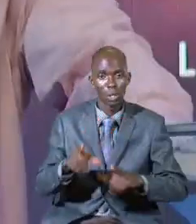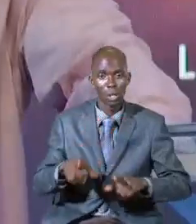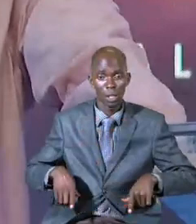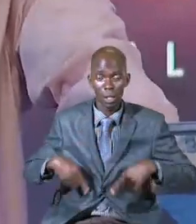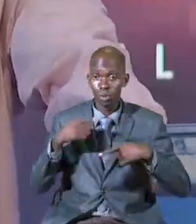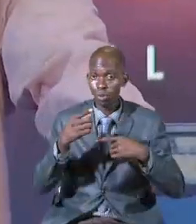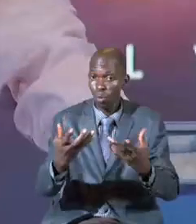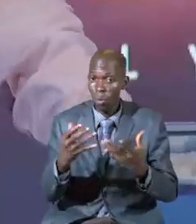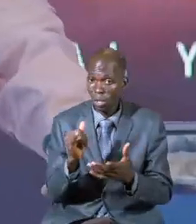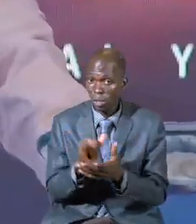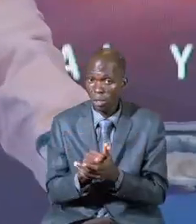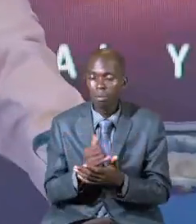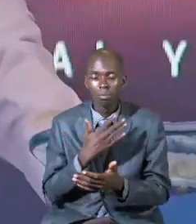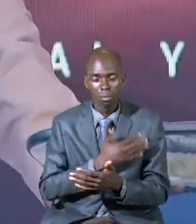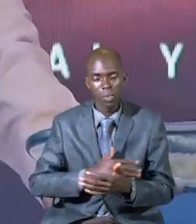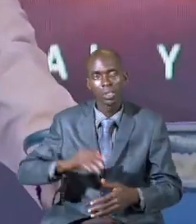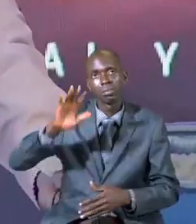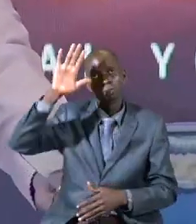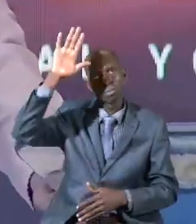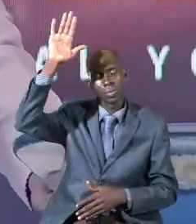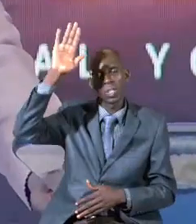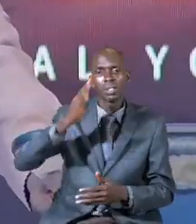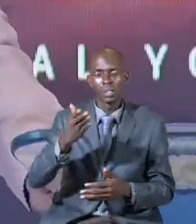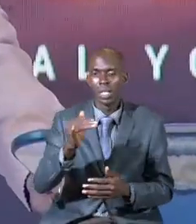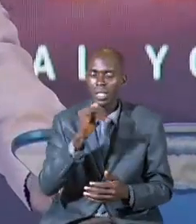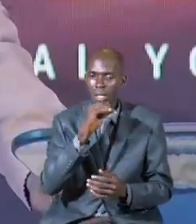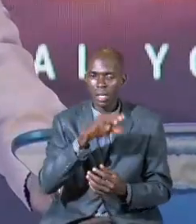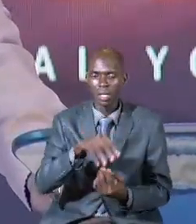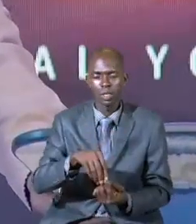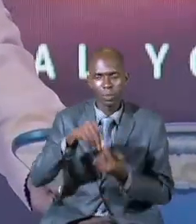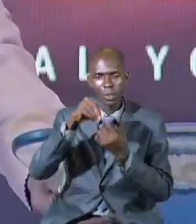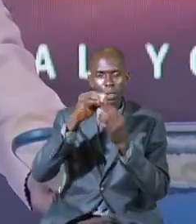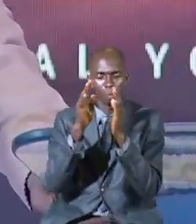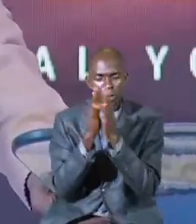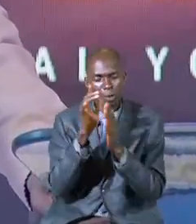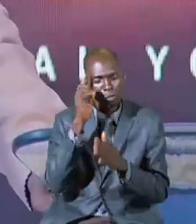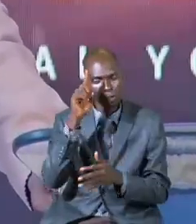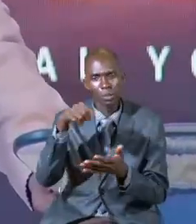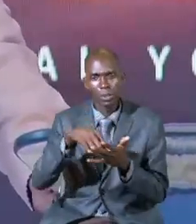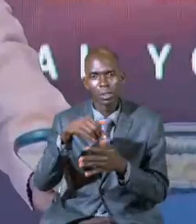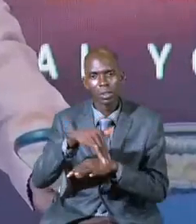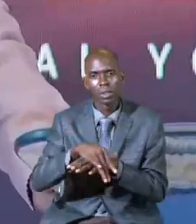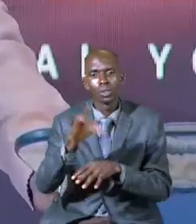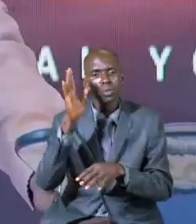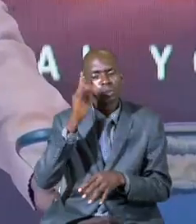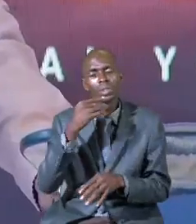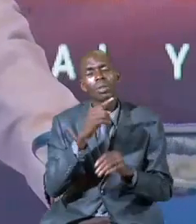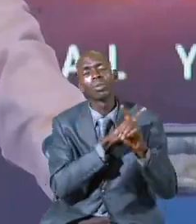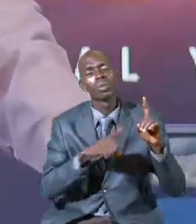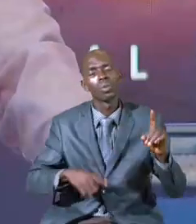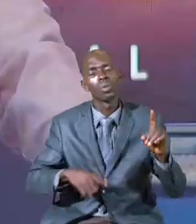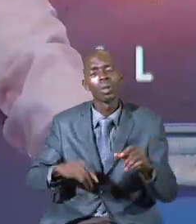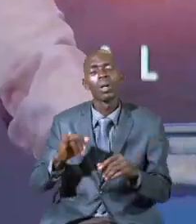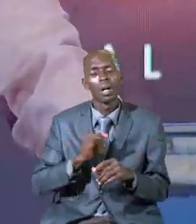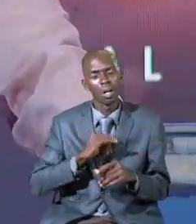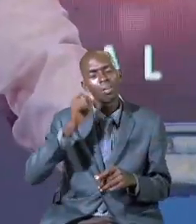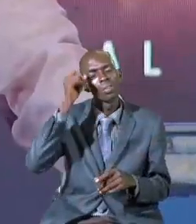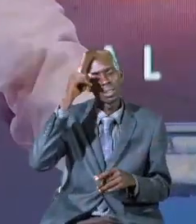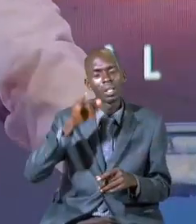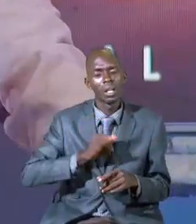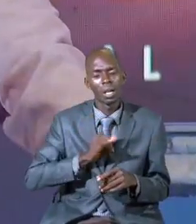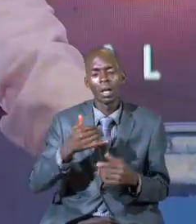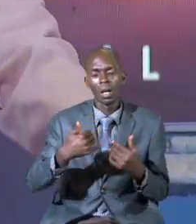hand. A special prayer I'm praying for you tonight. You're saying, oh Lord, I understand. I've been a mediocre. I've been a